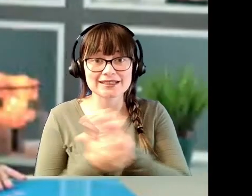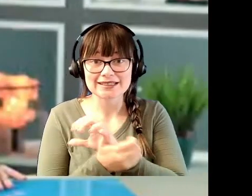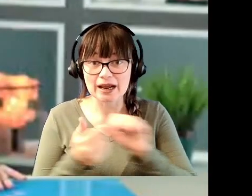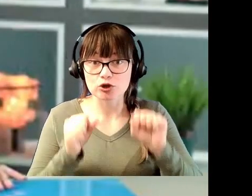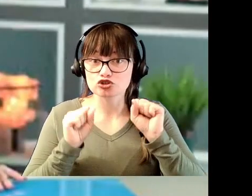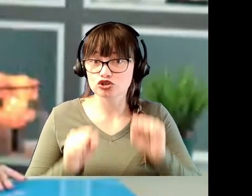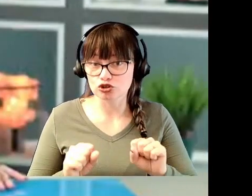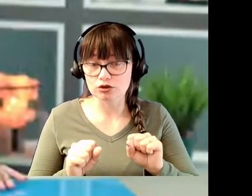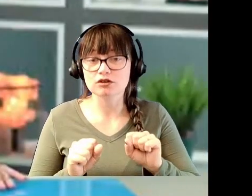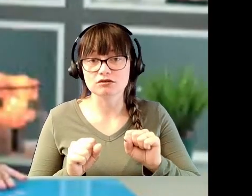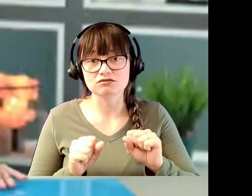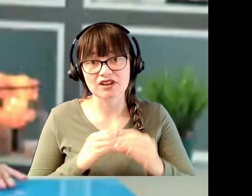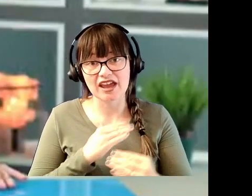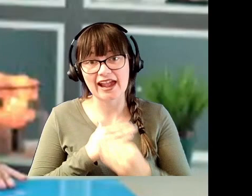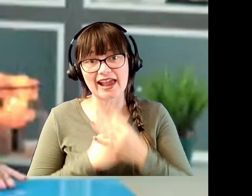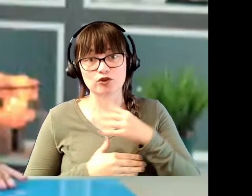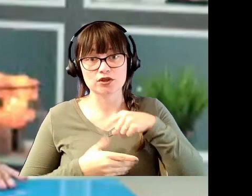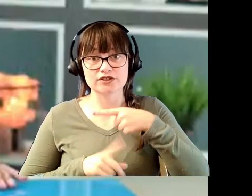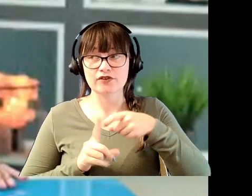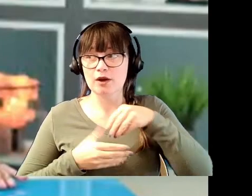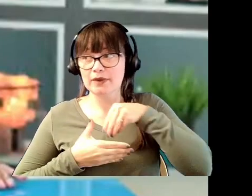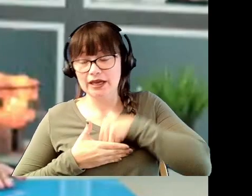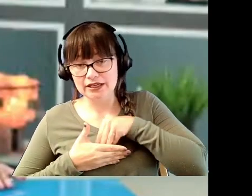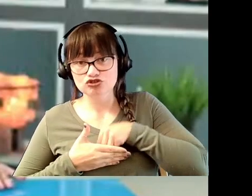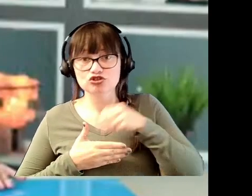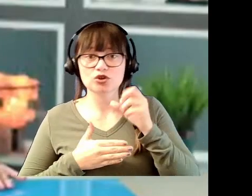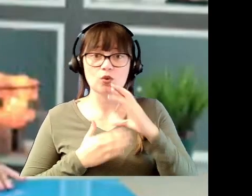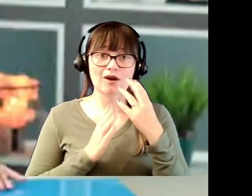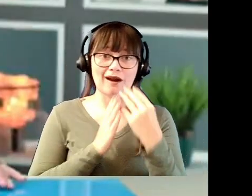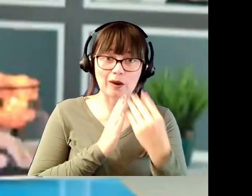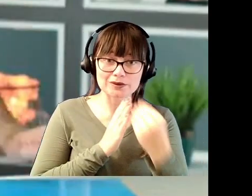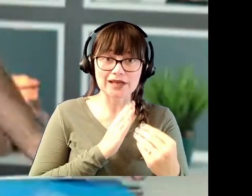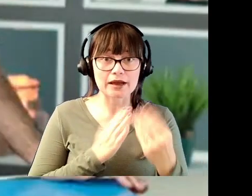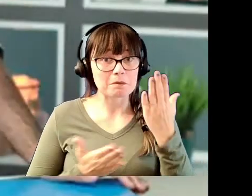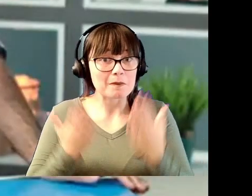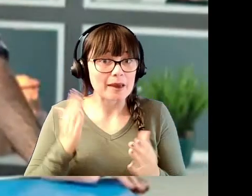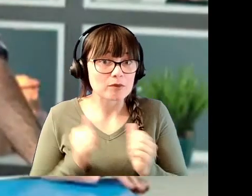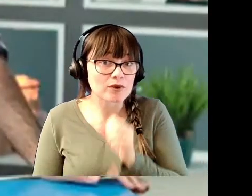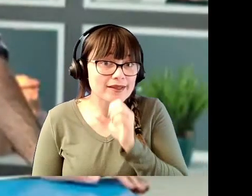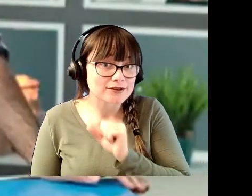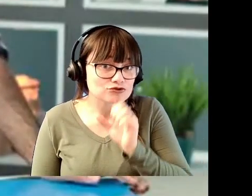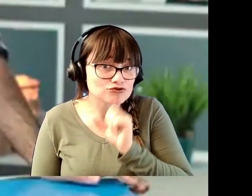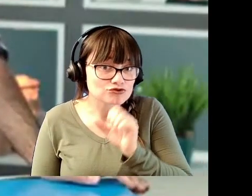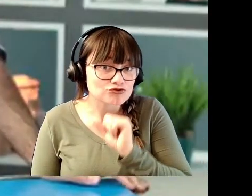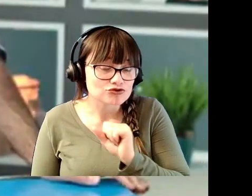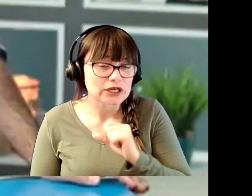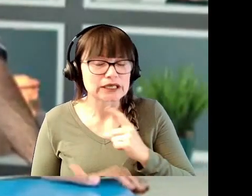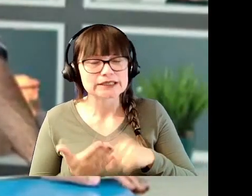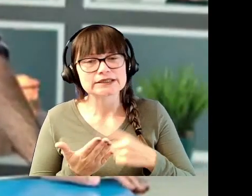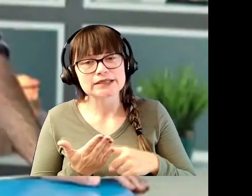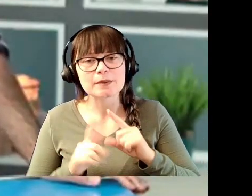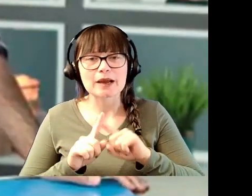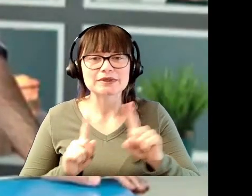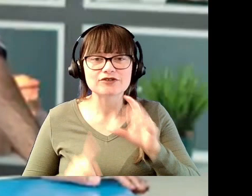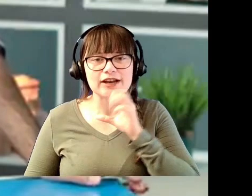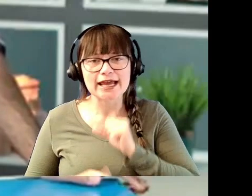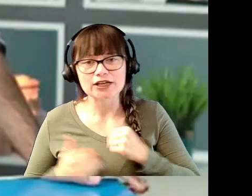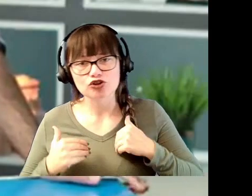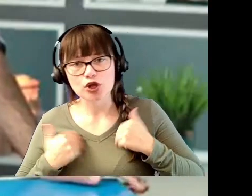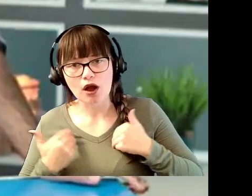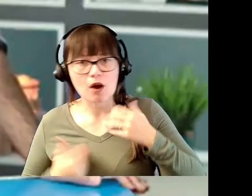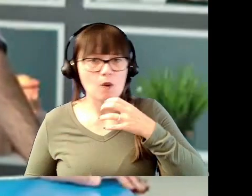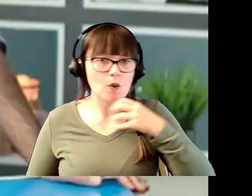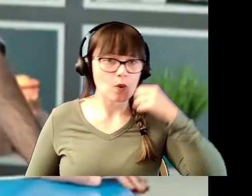external factors. Cancer can happen internally just with age. A lot of cancers show up at different stages in life. You